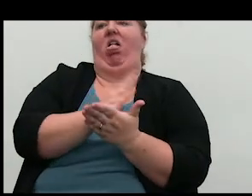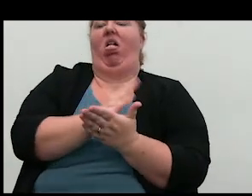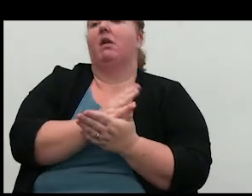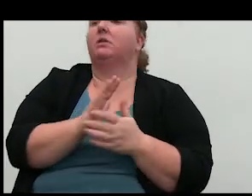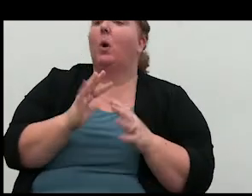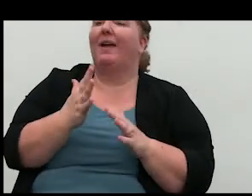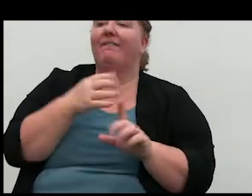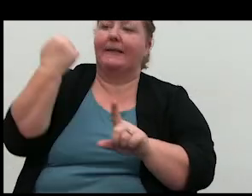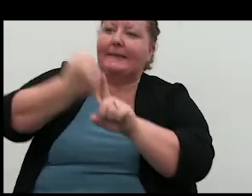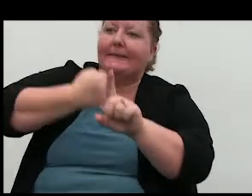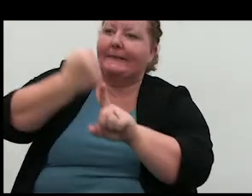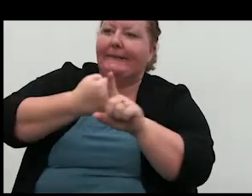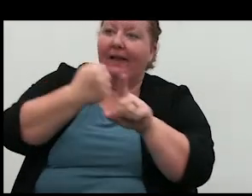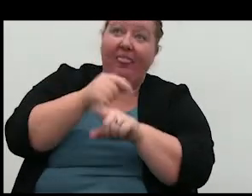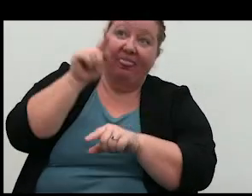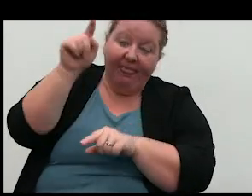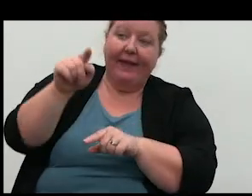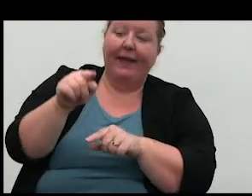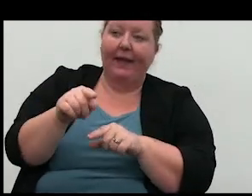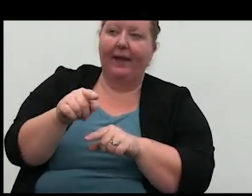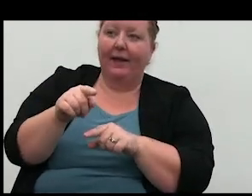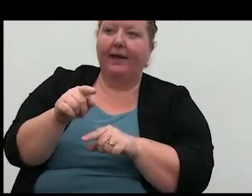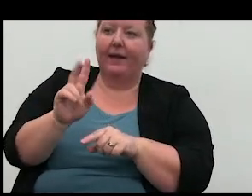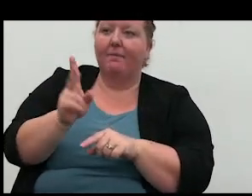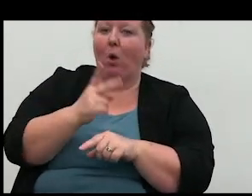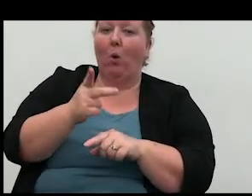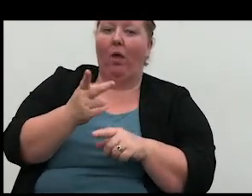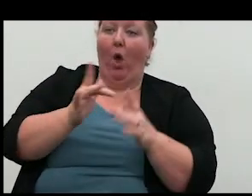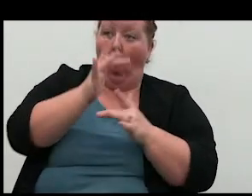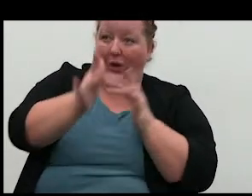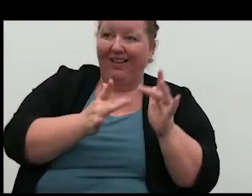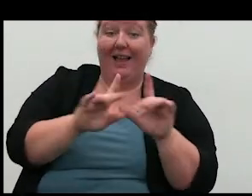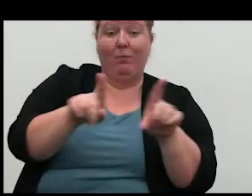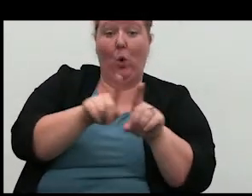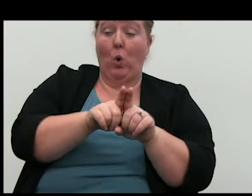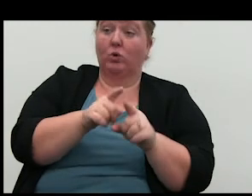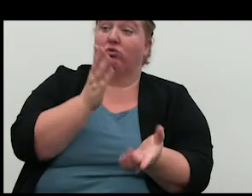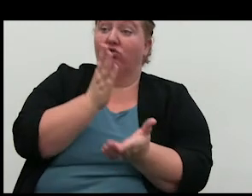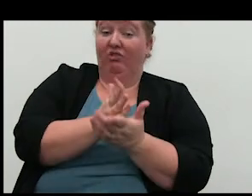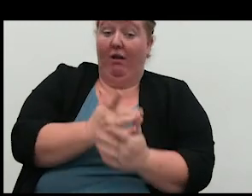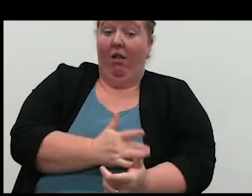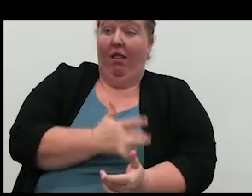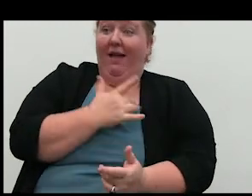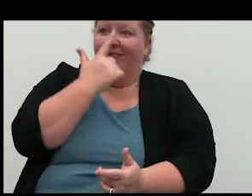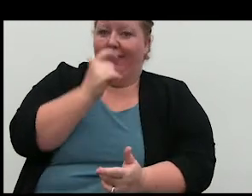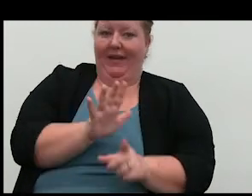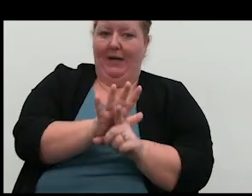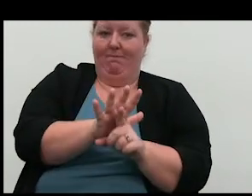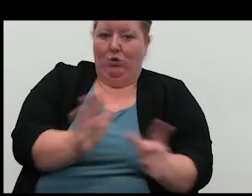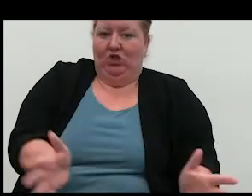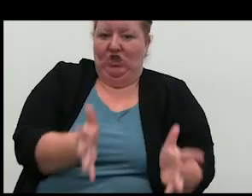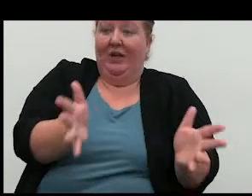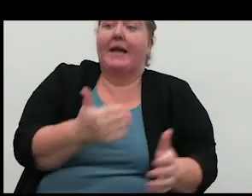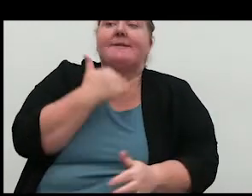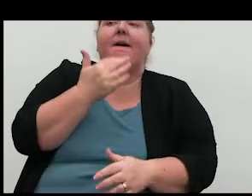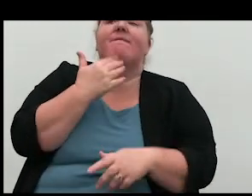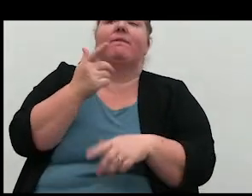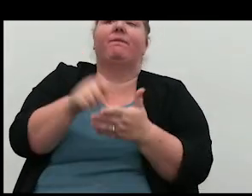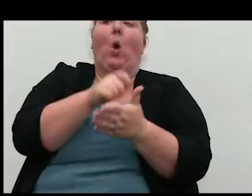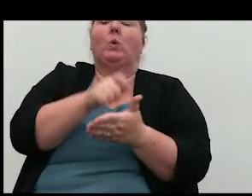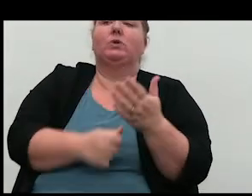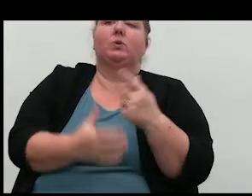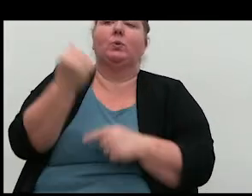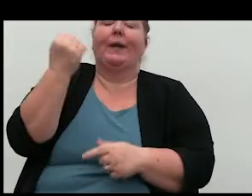he campaigned there, both online and in real life, then he could push them, and then that would be enough votes for him